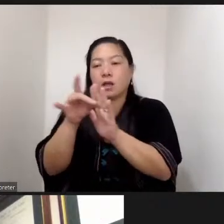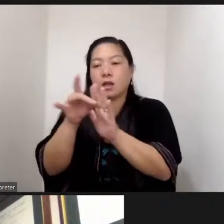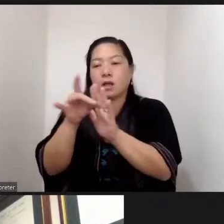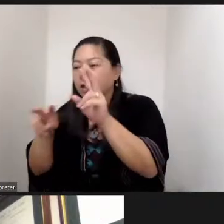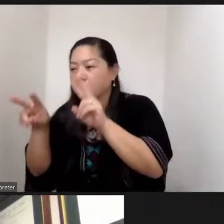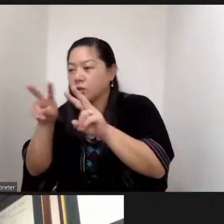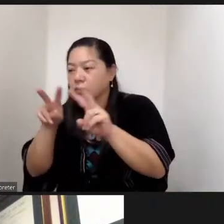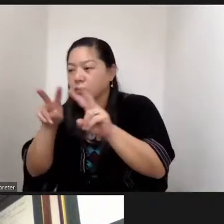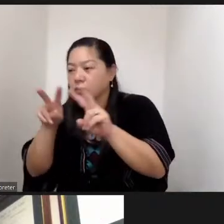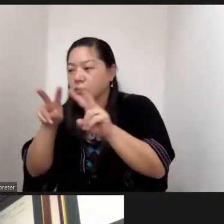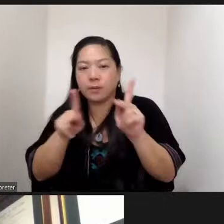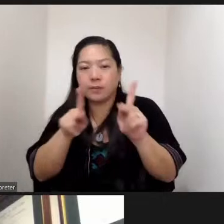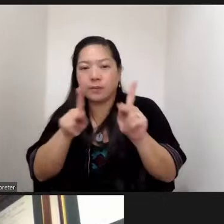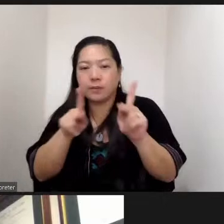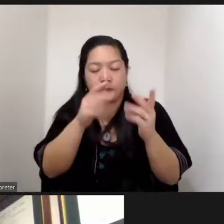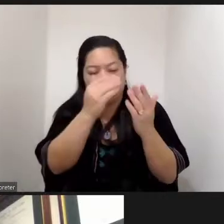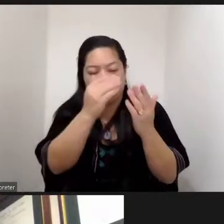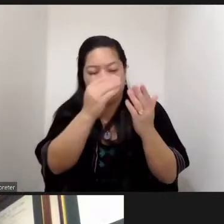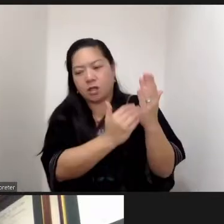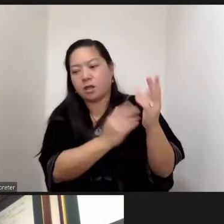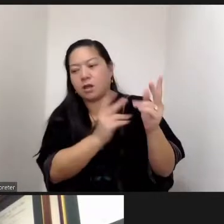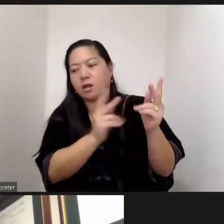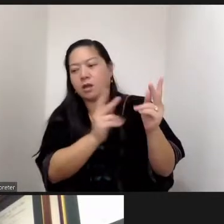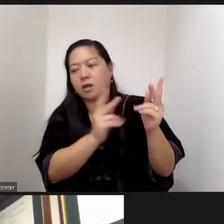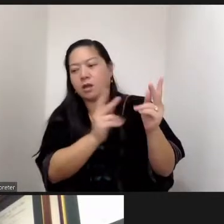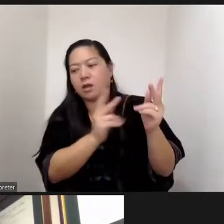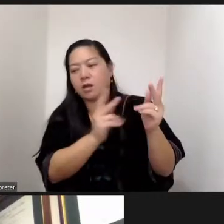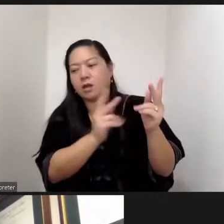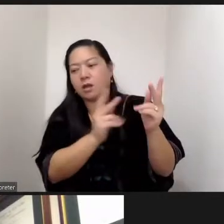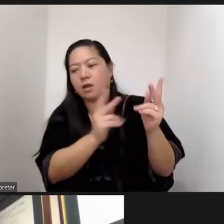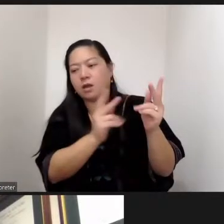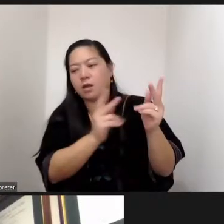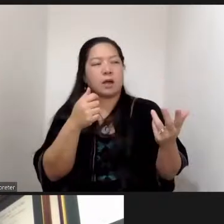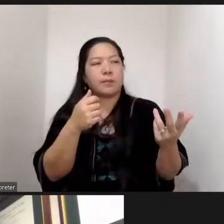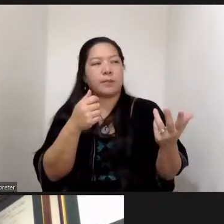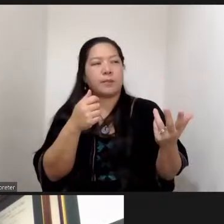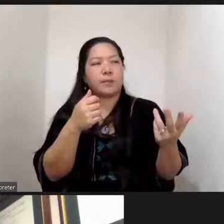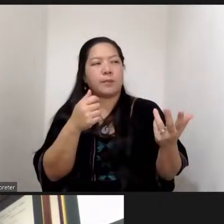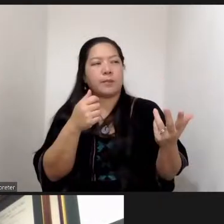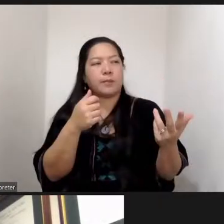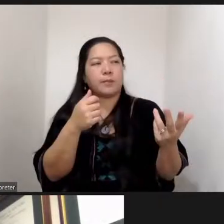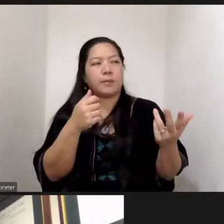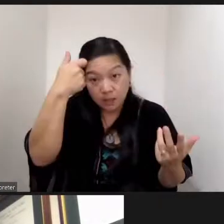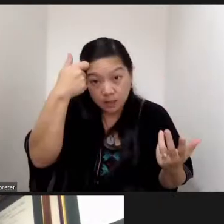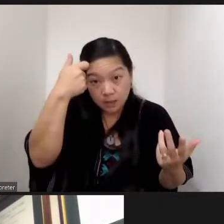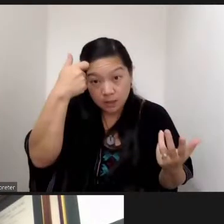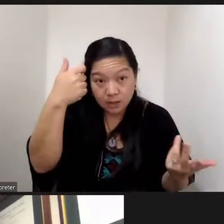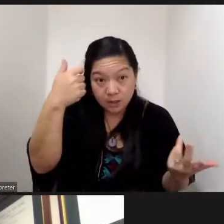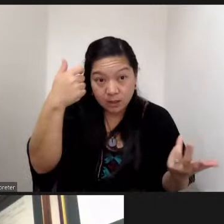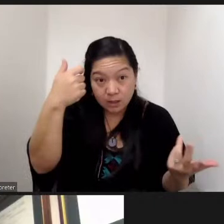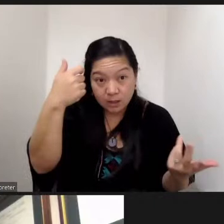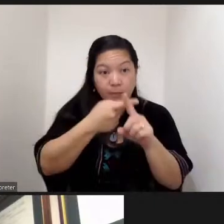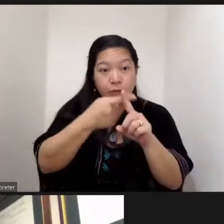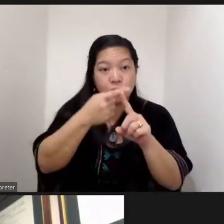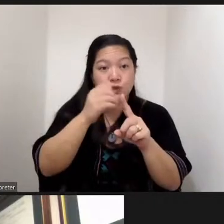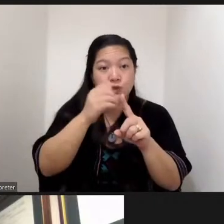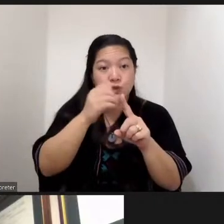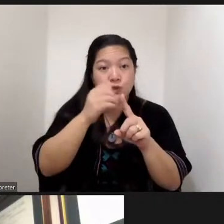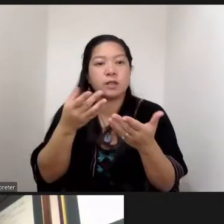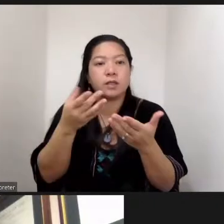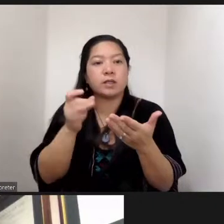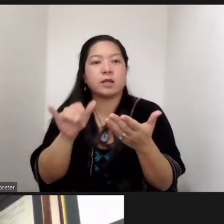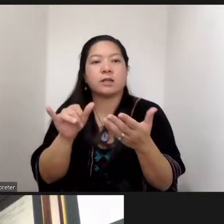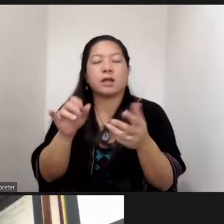key. Continuing to test people. So if we are starting to see things, then